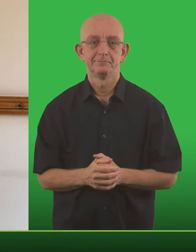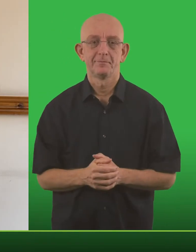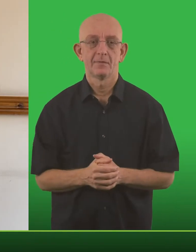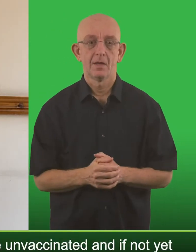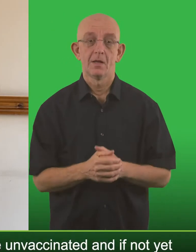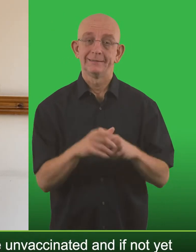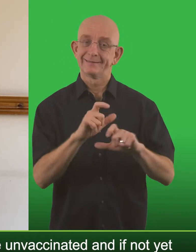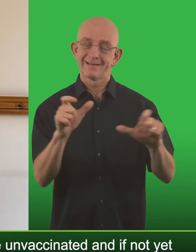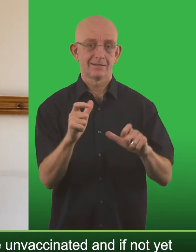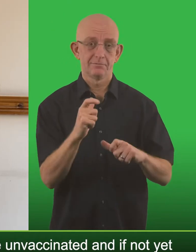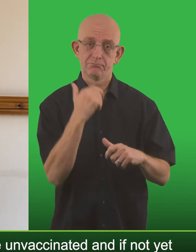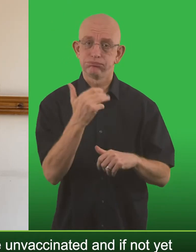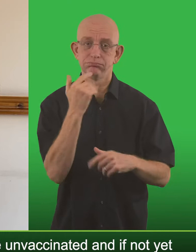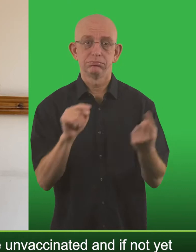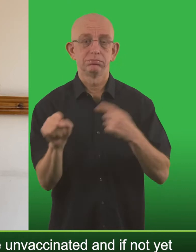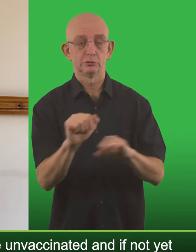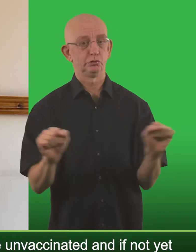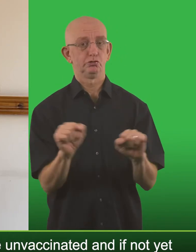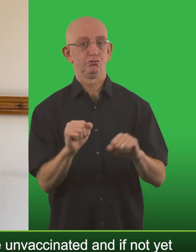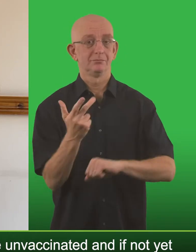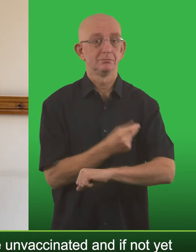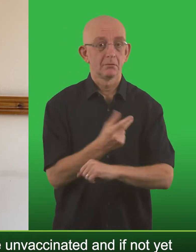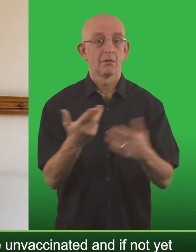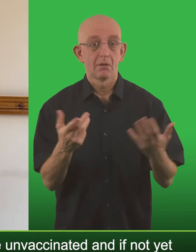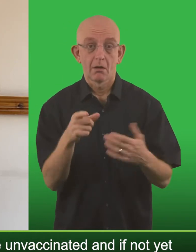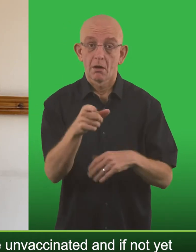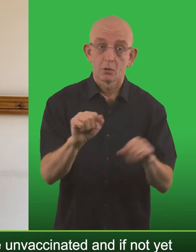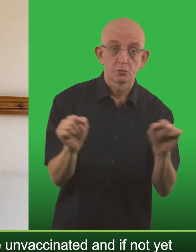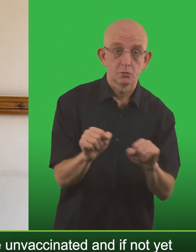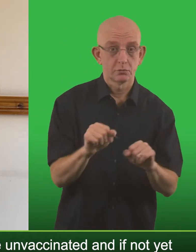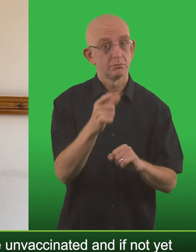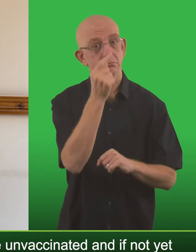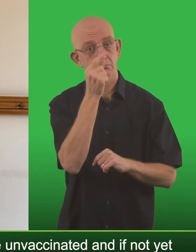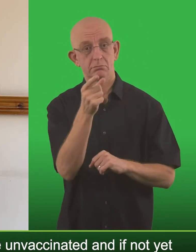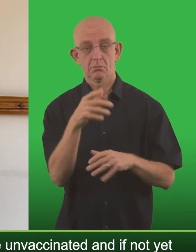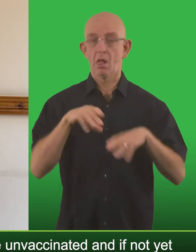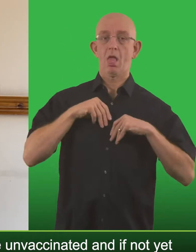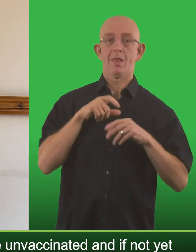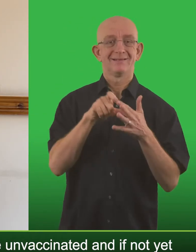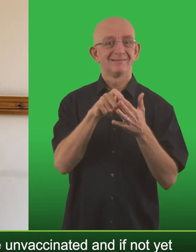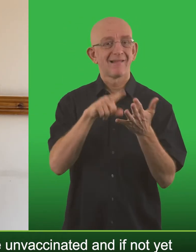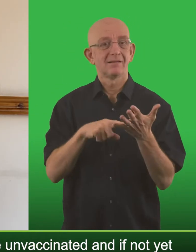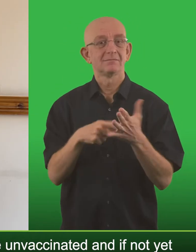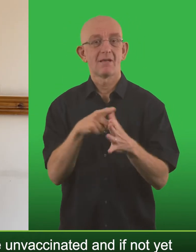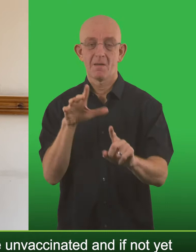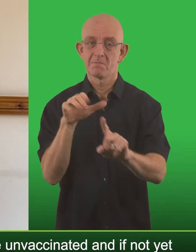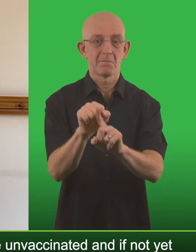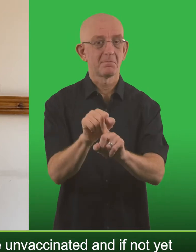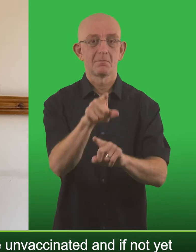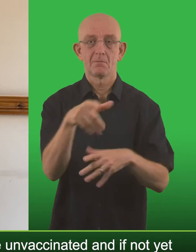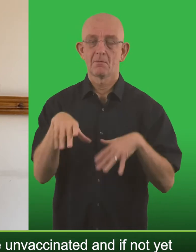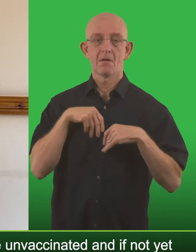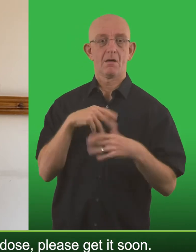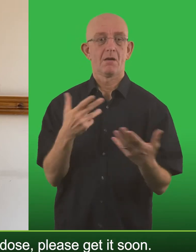population. Still, significant number of people who are unvaccinated, and if not yet fully vaccinated, there's a much greater chance